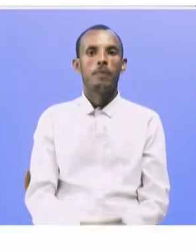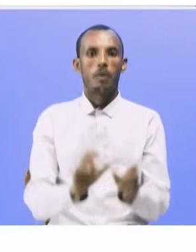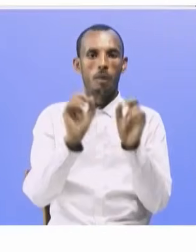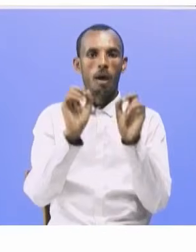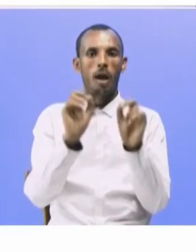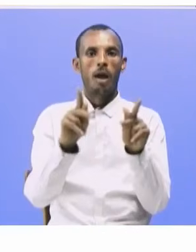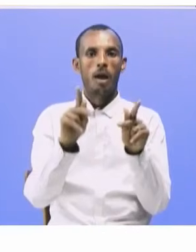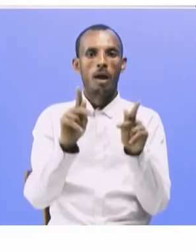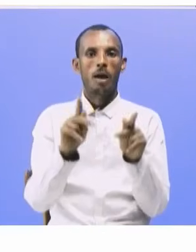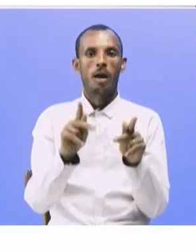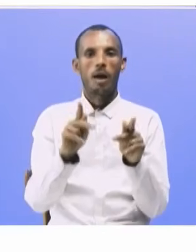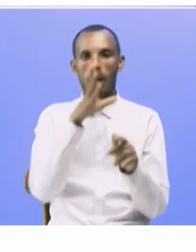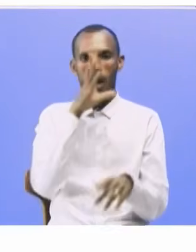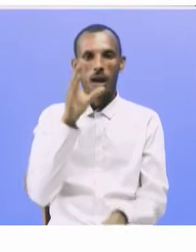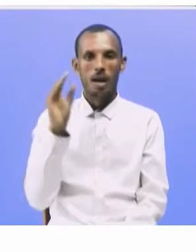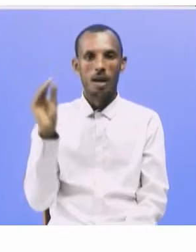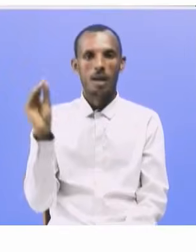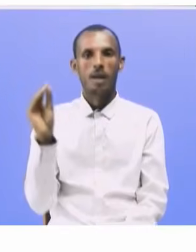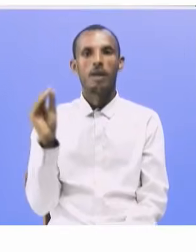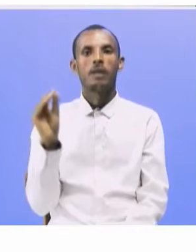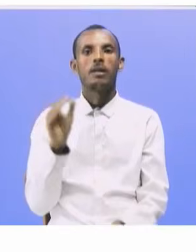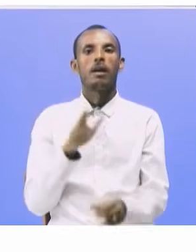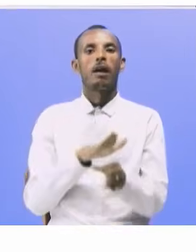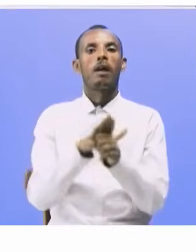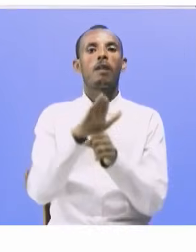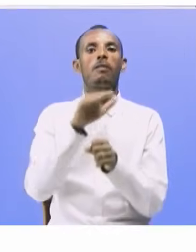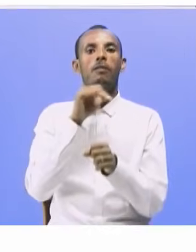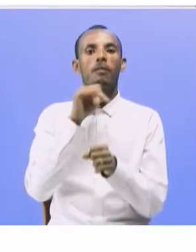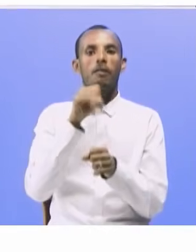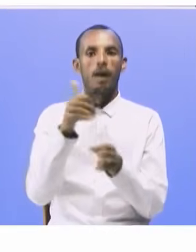Okay? And infinite set,